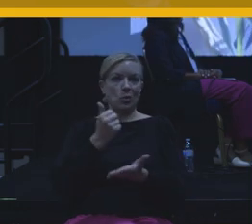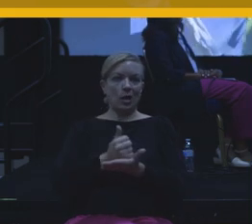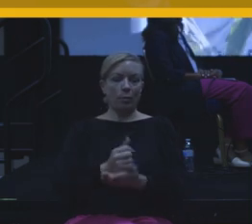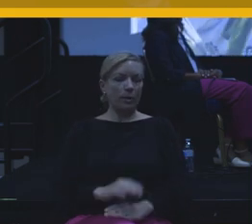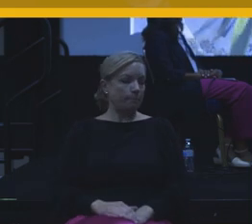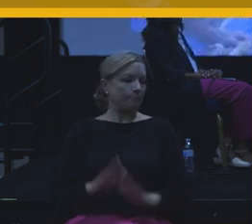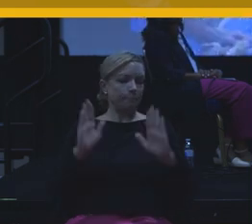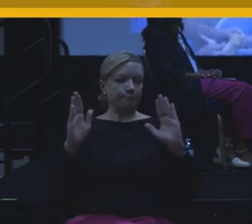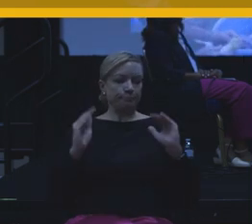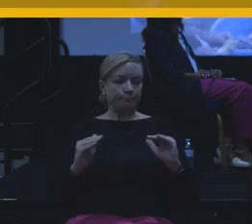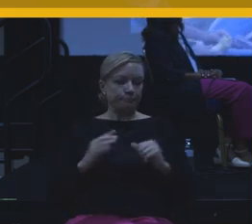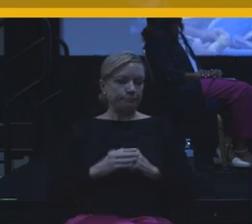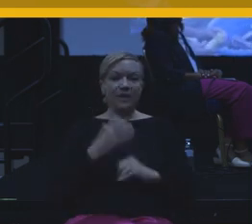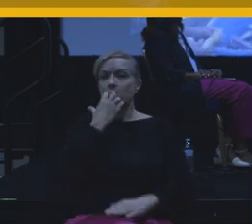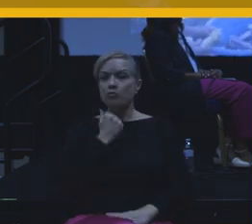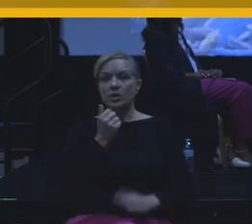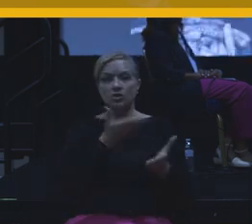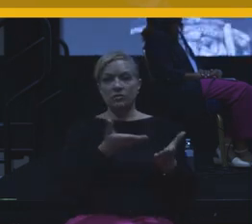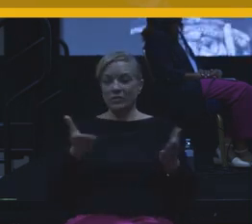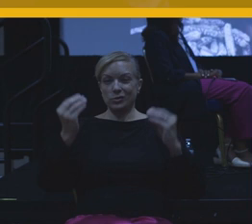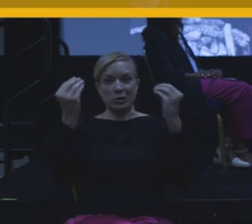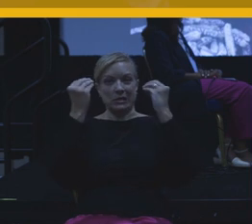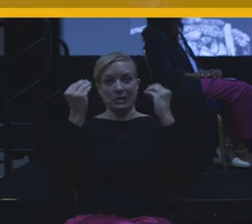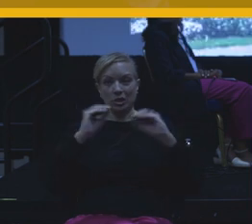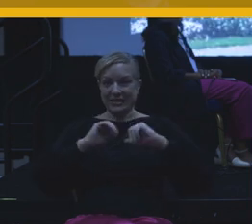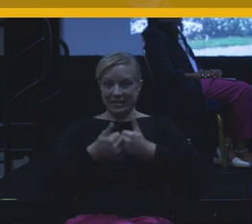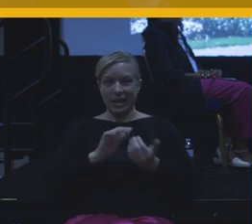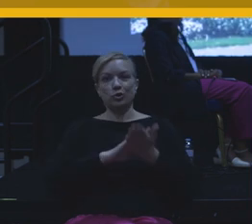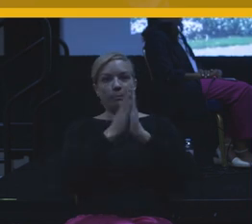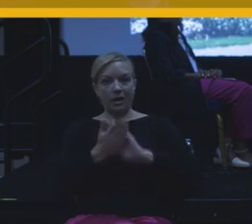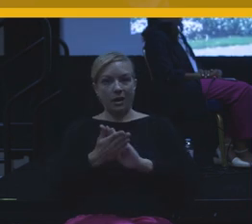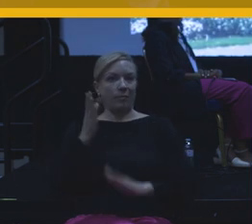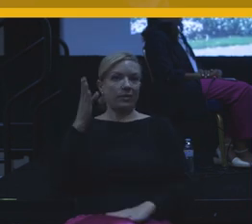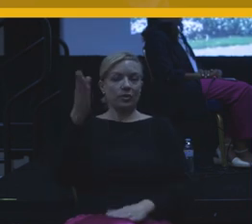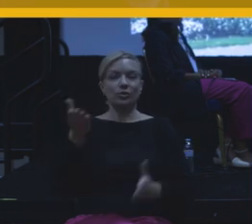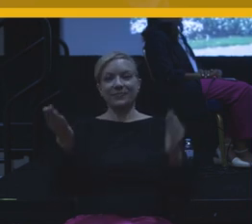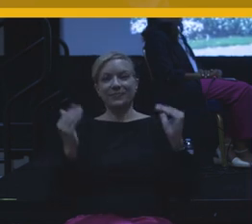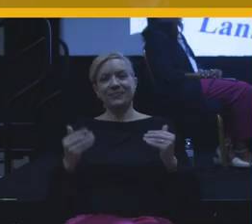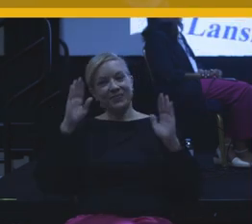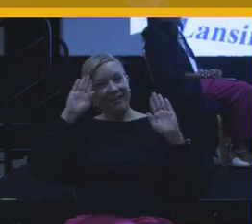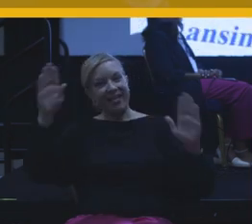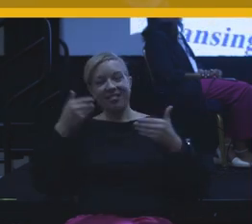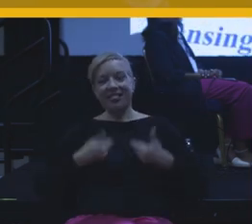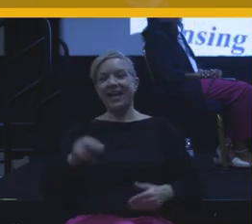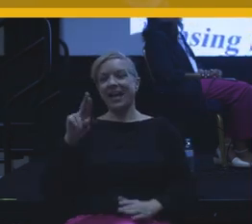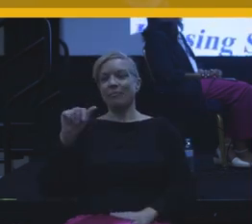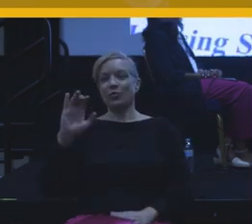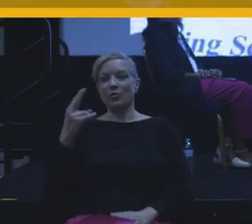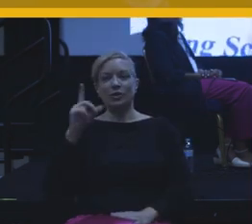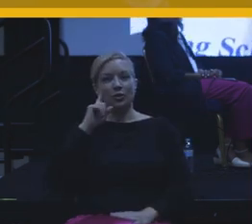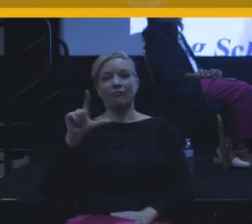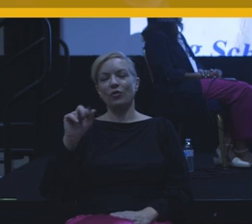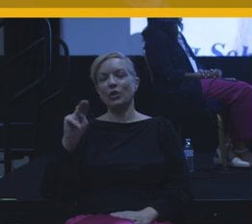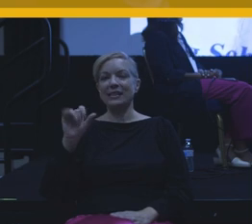precious resource that is teaching us how we need to be in the future. Hi, I'm Rachel Willis, your candidate for Lansing City